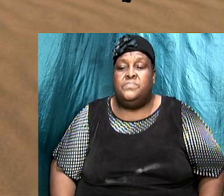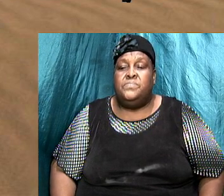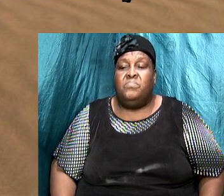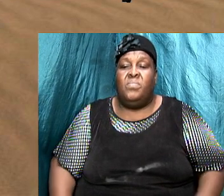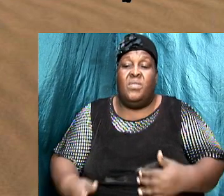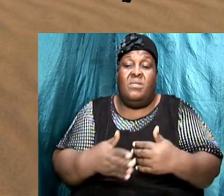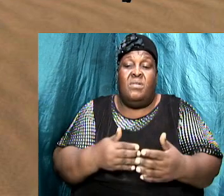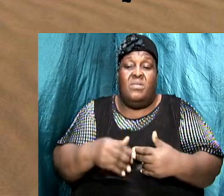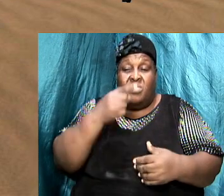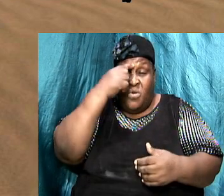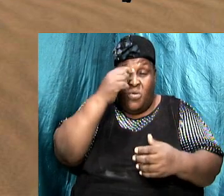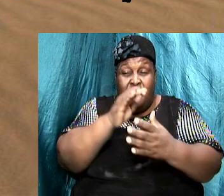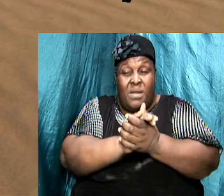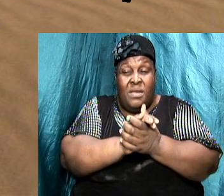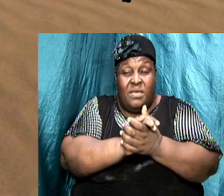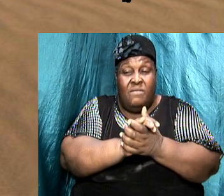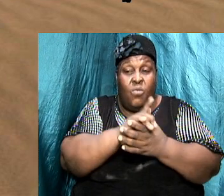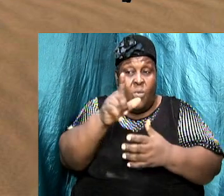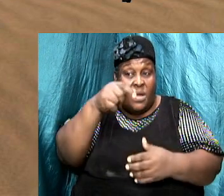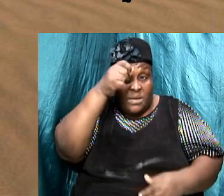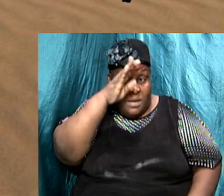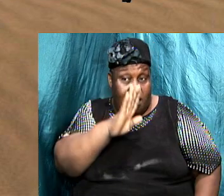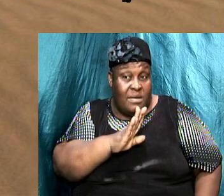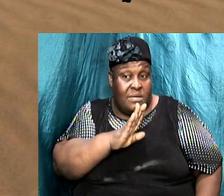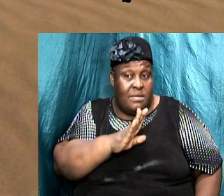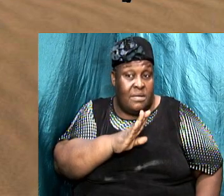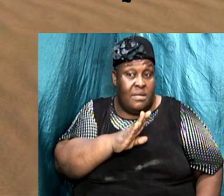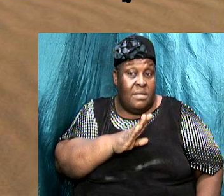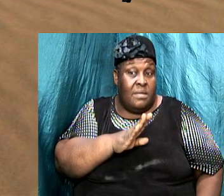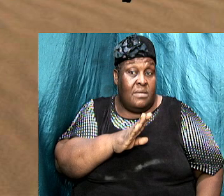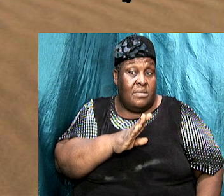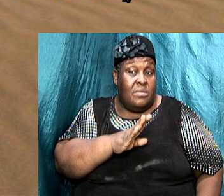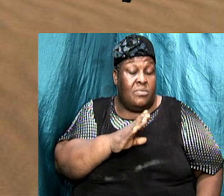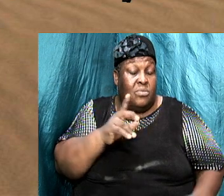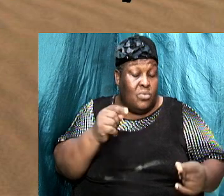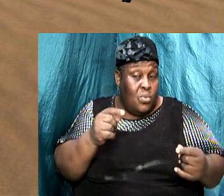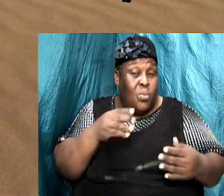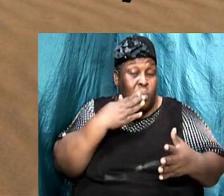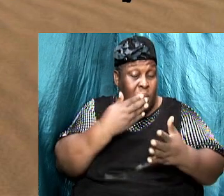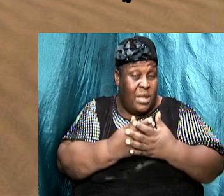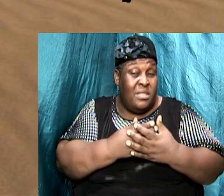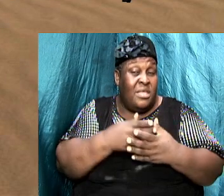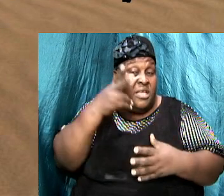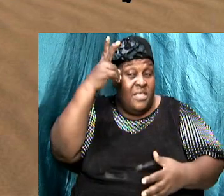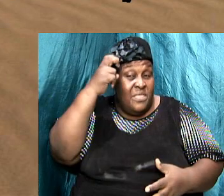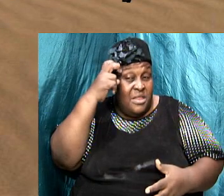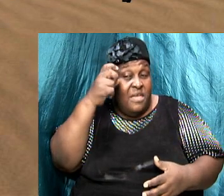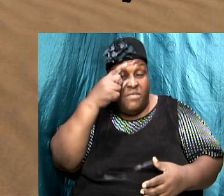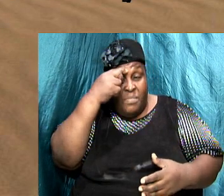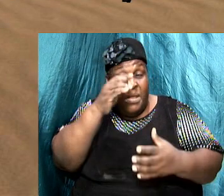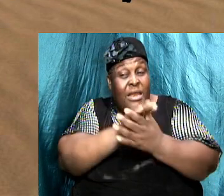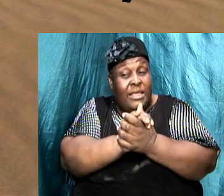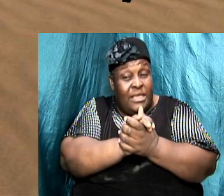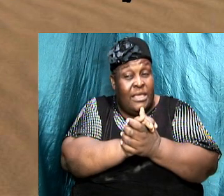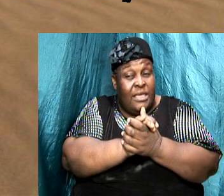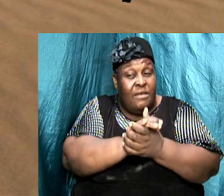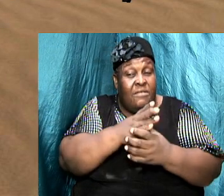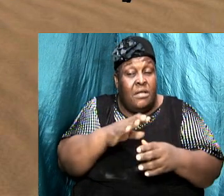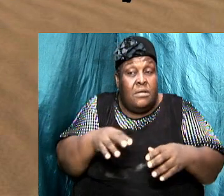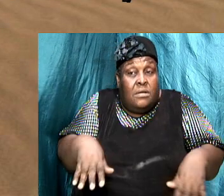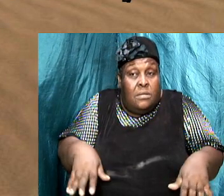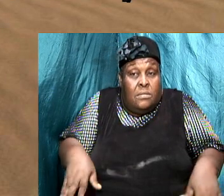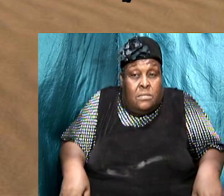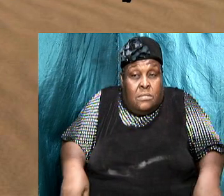Thou believest that there is one God, thou doest well. The devil also believe and